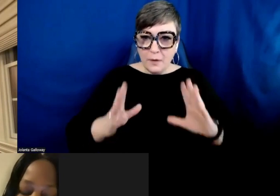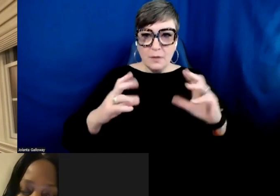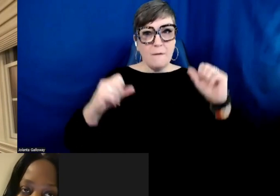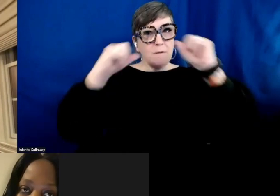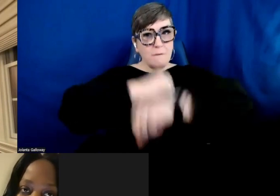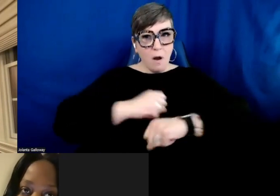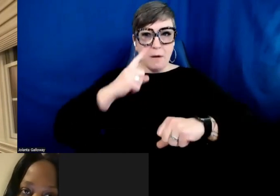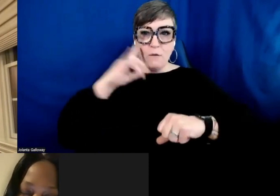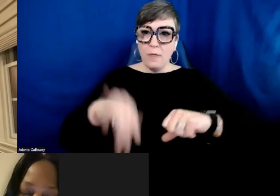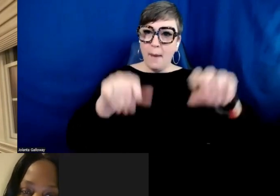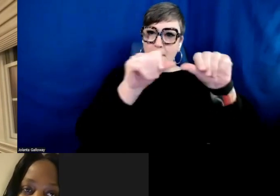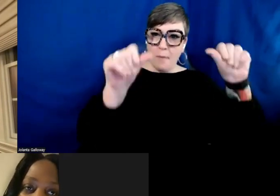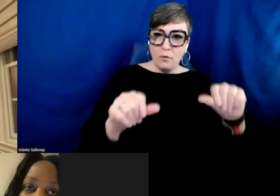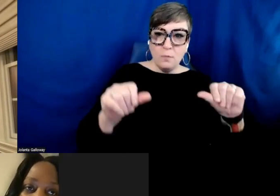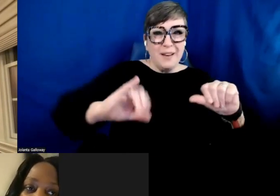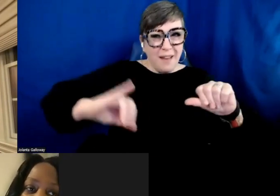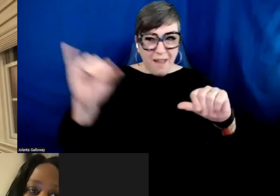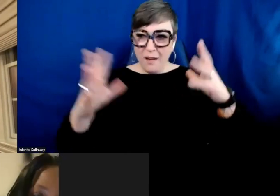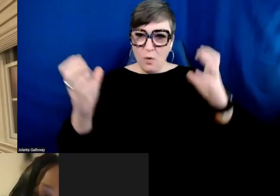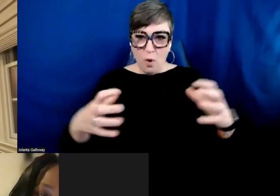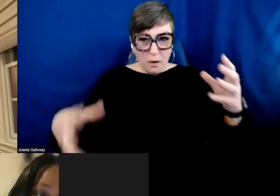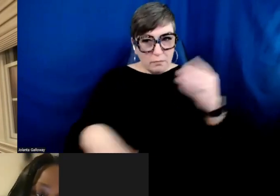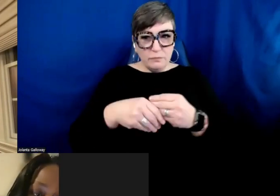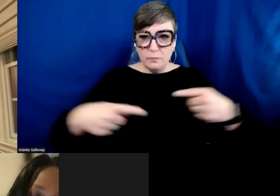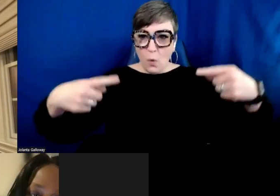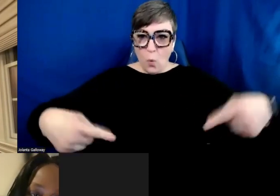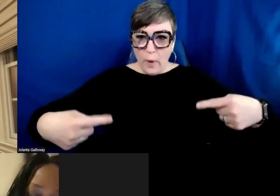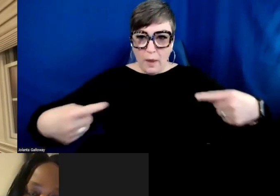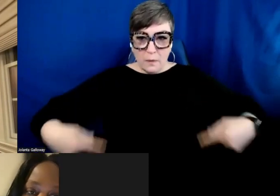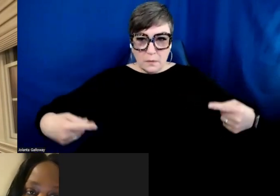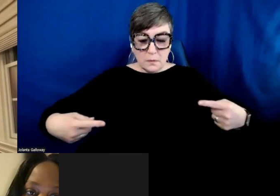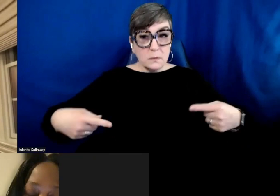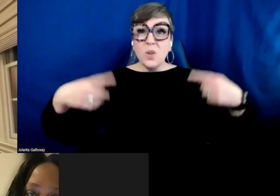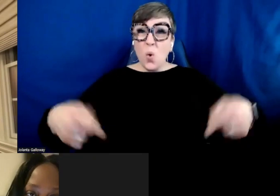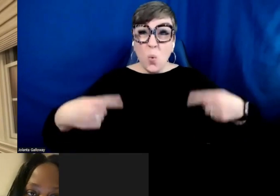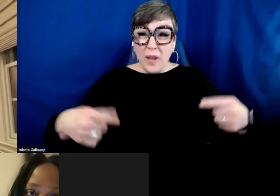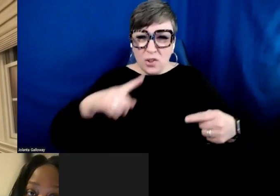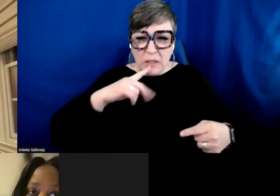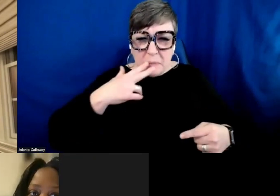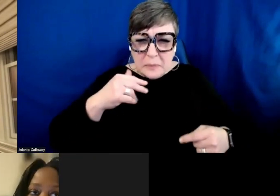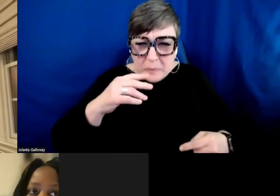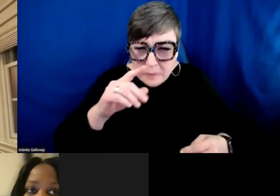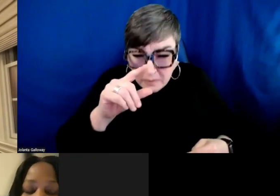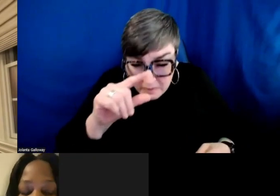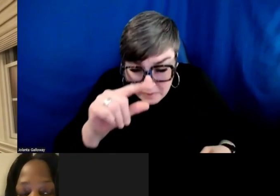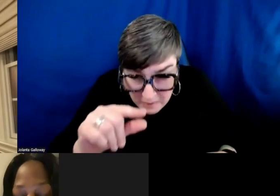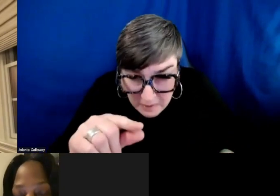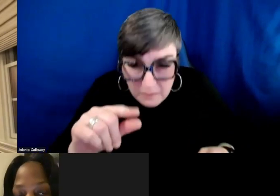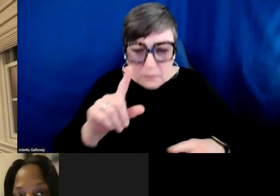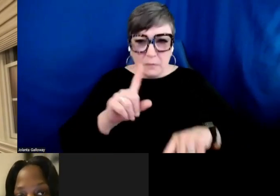placed on that monument for fdr um when you visit the monument the wheels are so tiny you can barely see them so there's been a